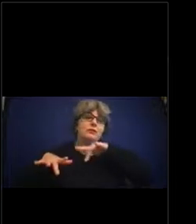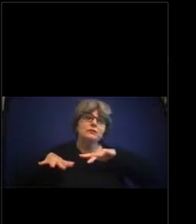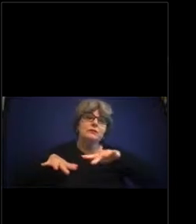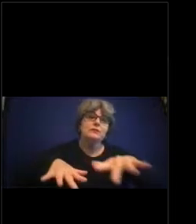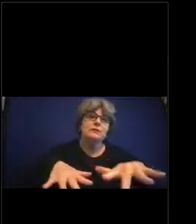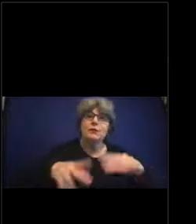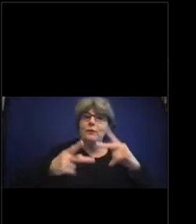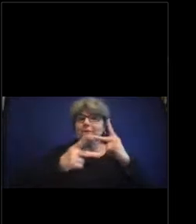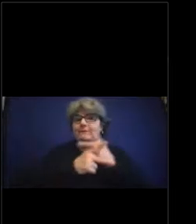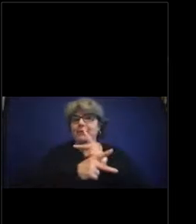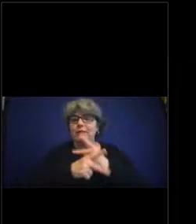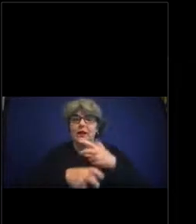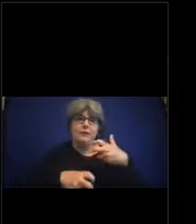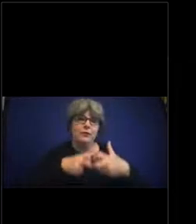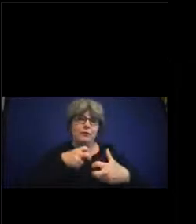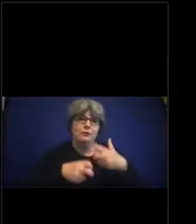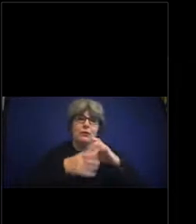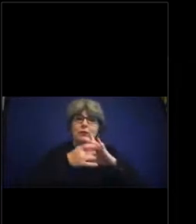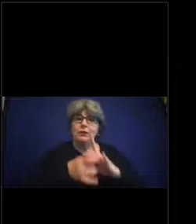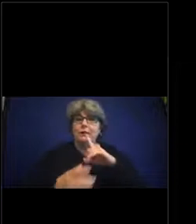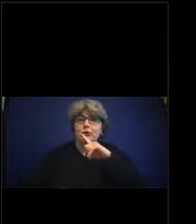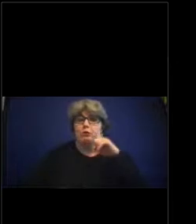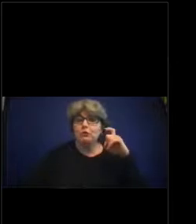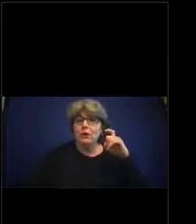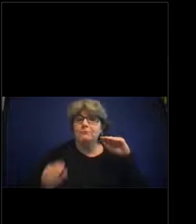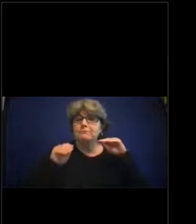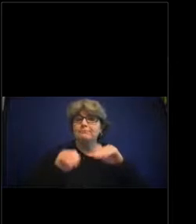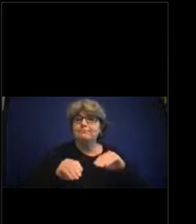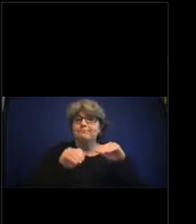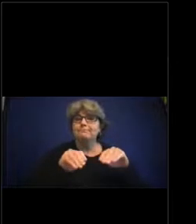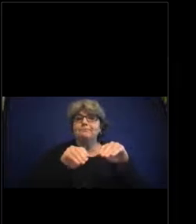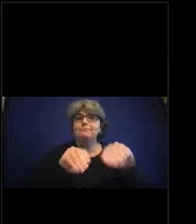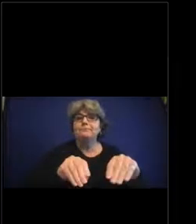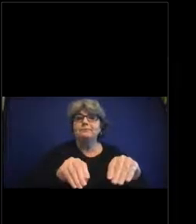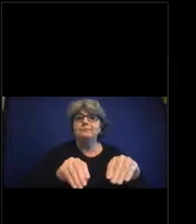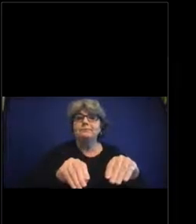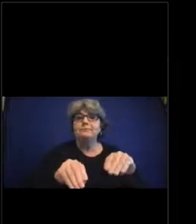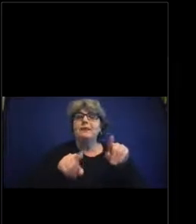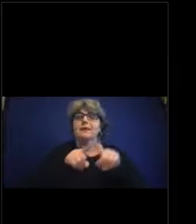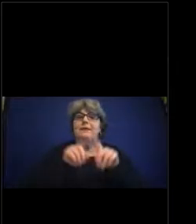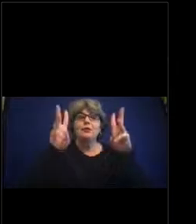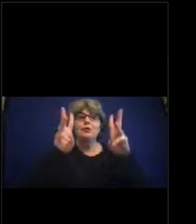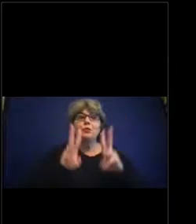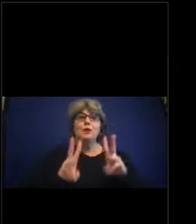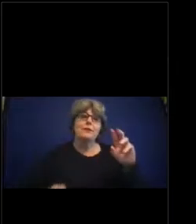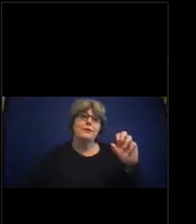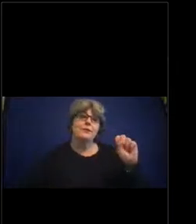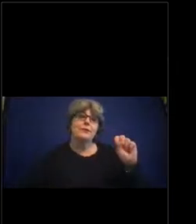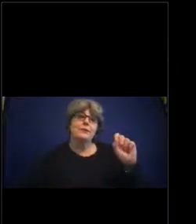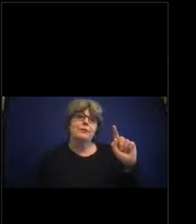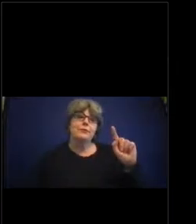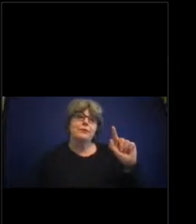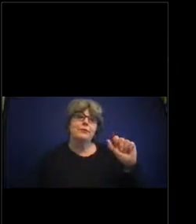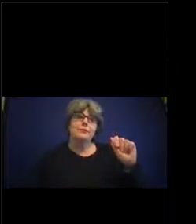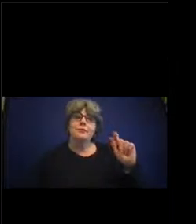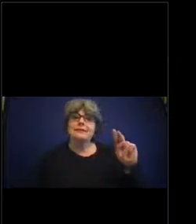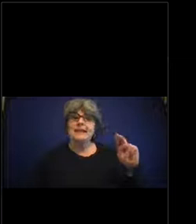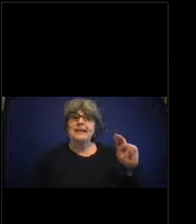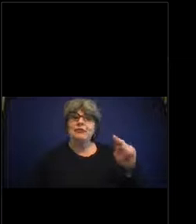characterize those problems from drought by installing some of these remote automated weather stations on burn scars that help